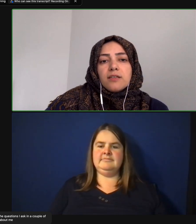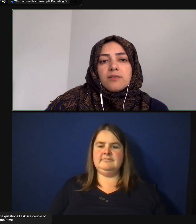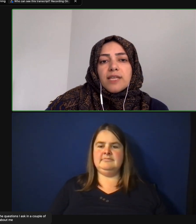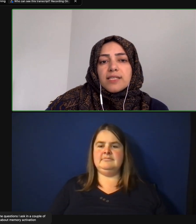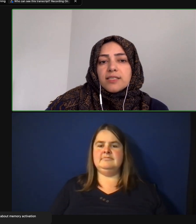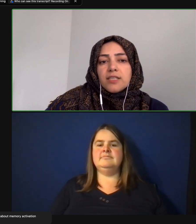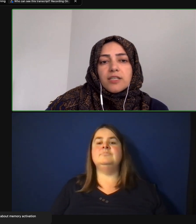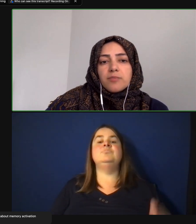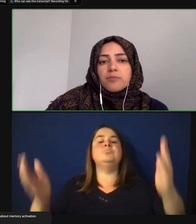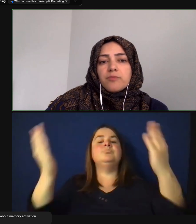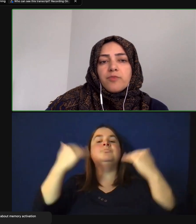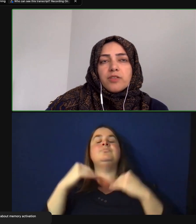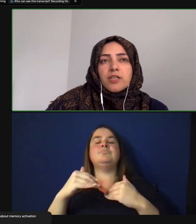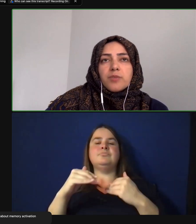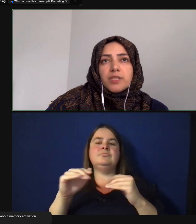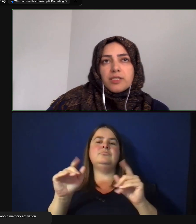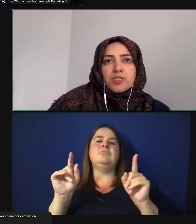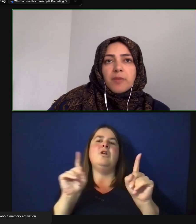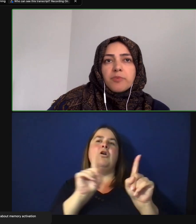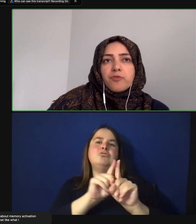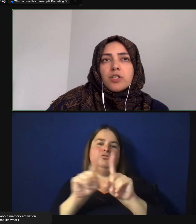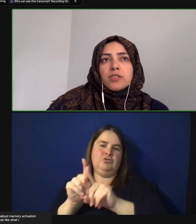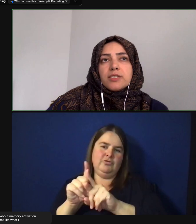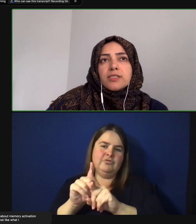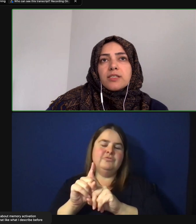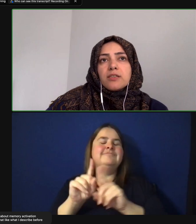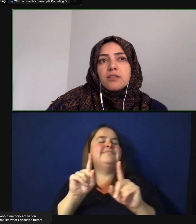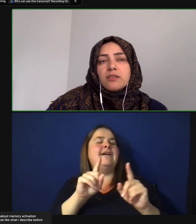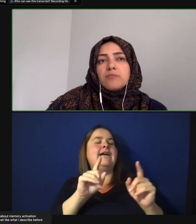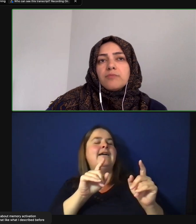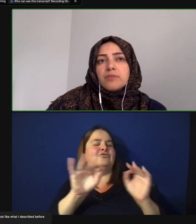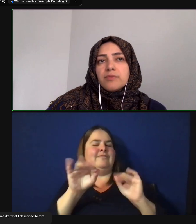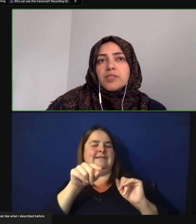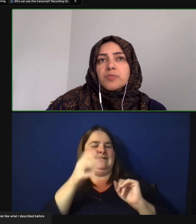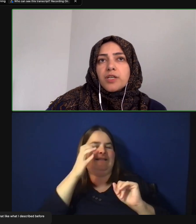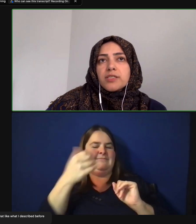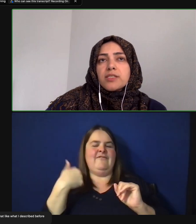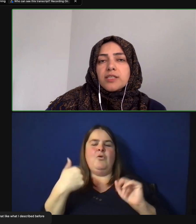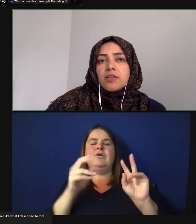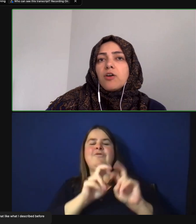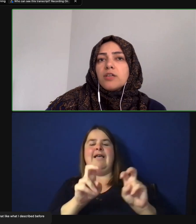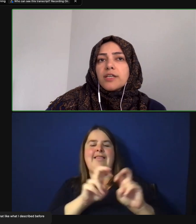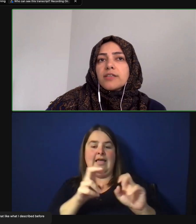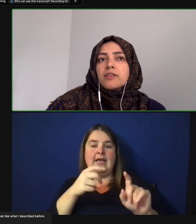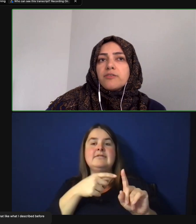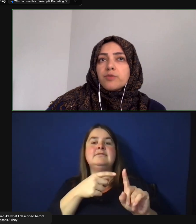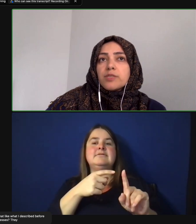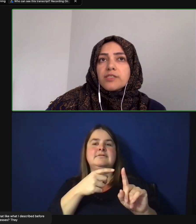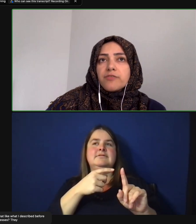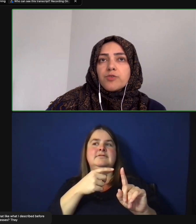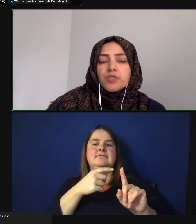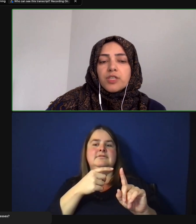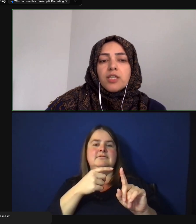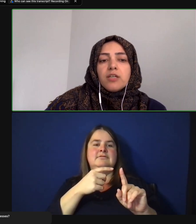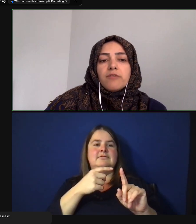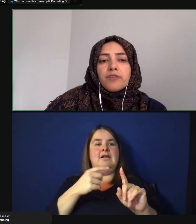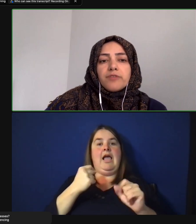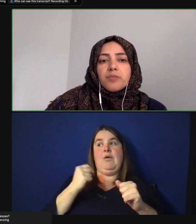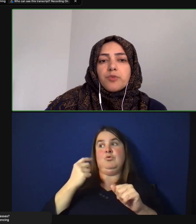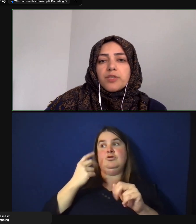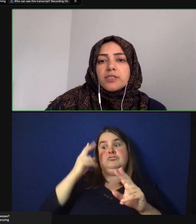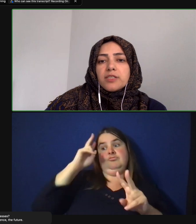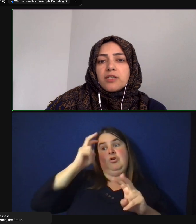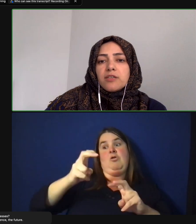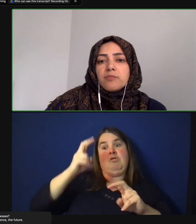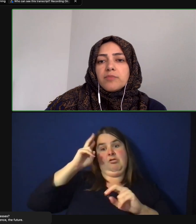And lastly, what I described before, these processes, they all influence the future. One